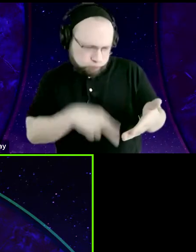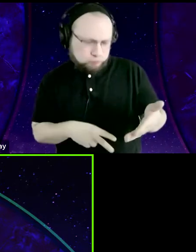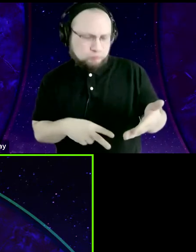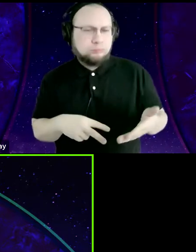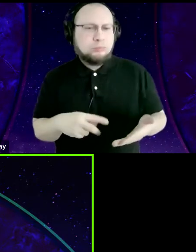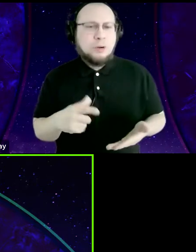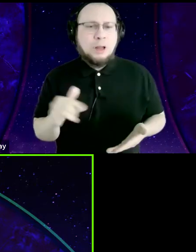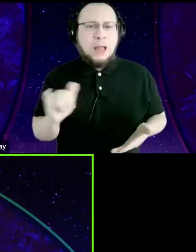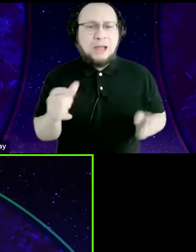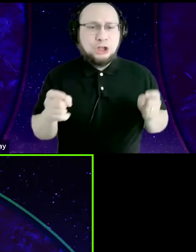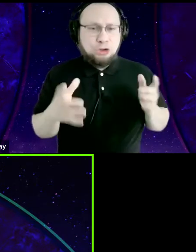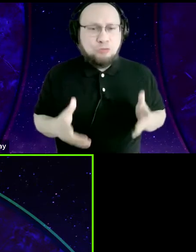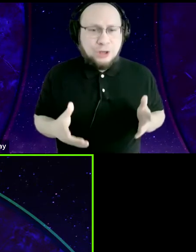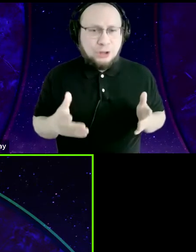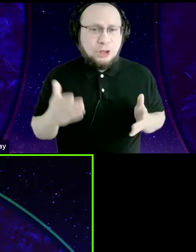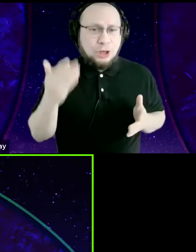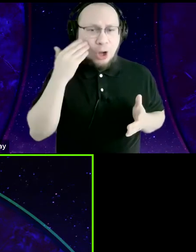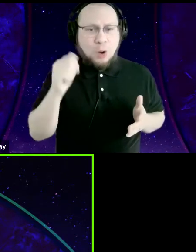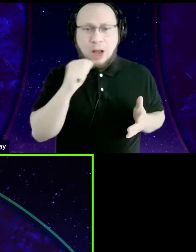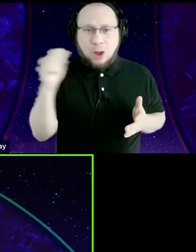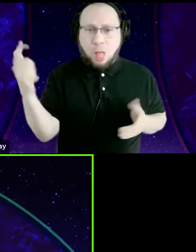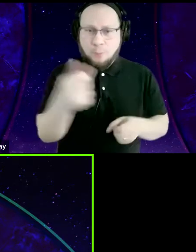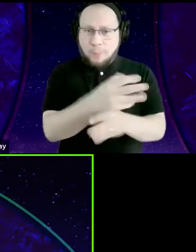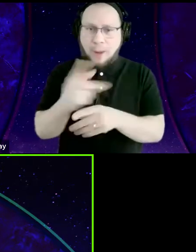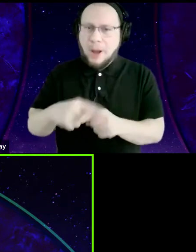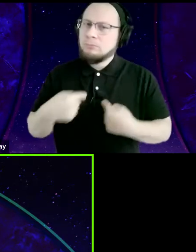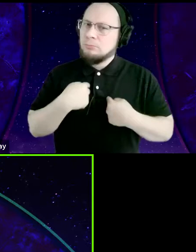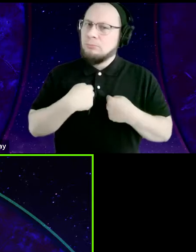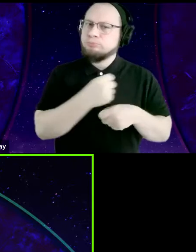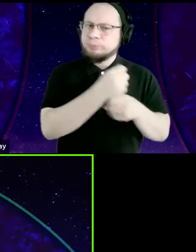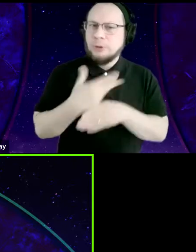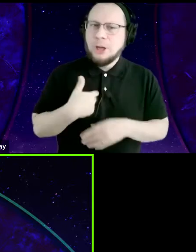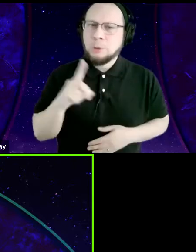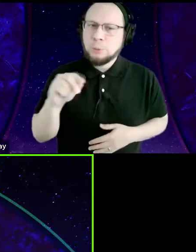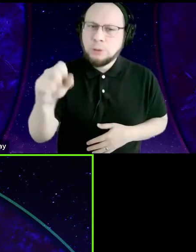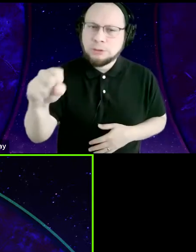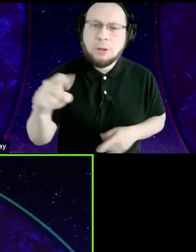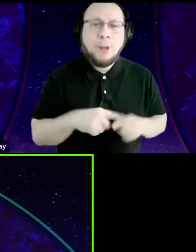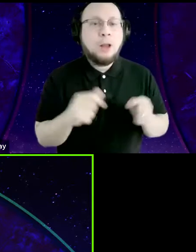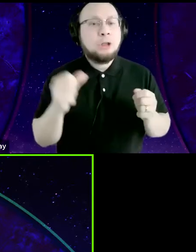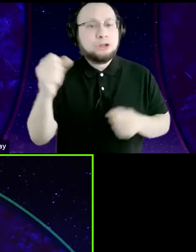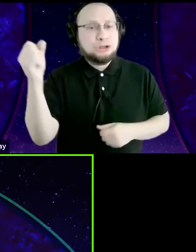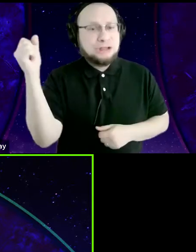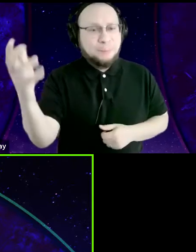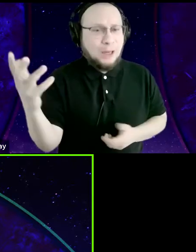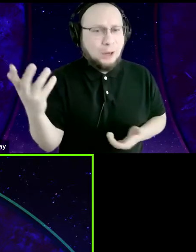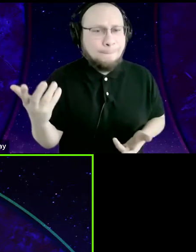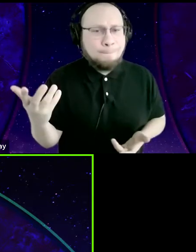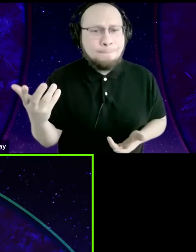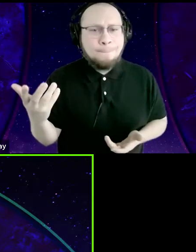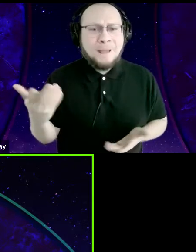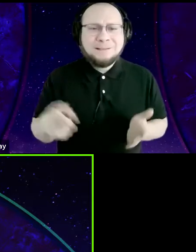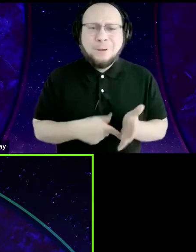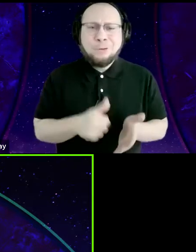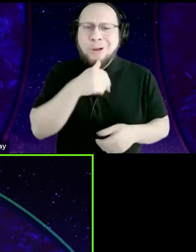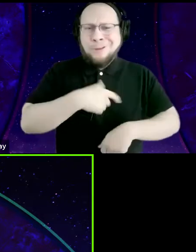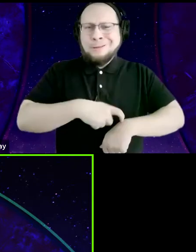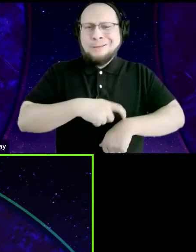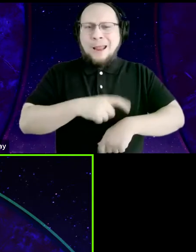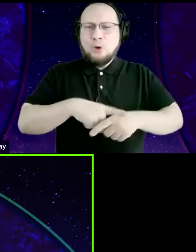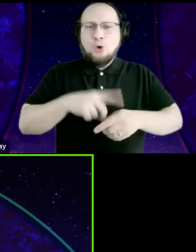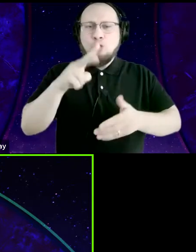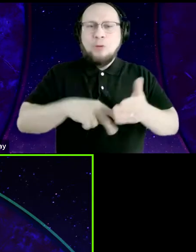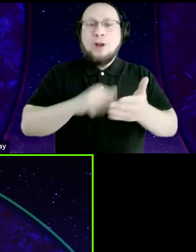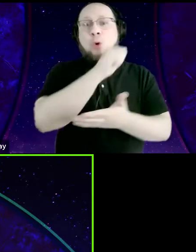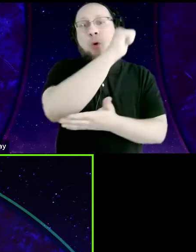director, not everyone does that anymore. Filing that one up here. But with Shakespeare, I don't necessarily have the time, to read the